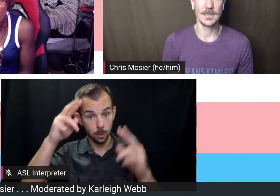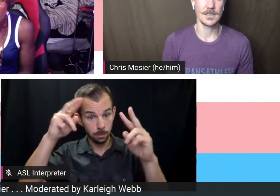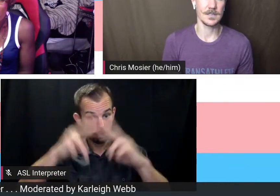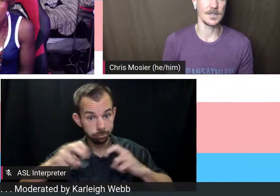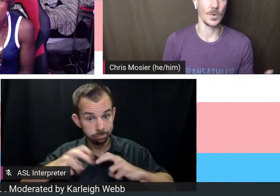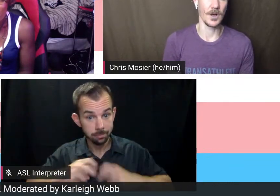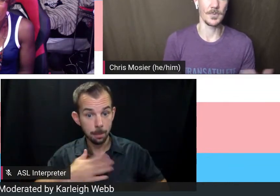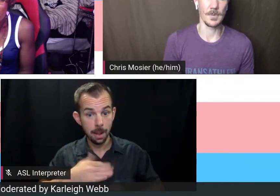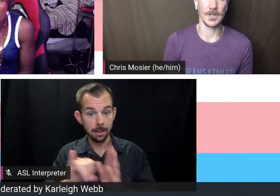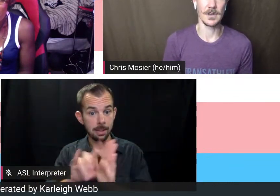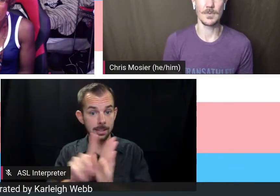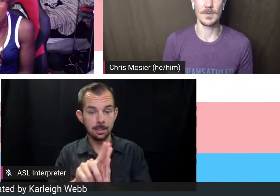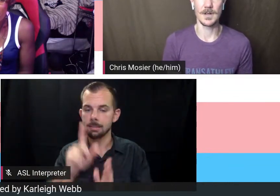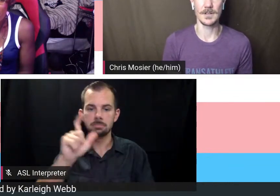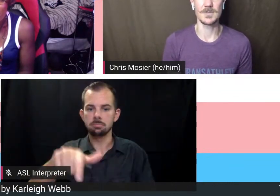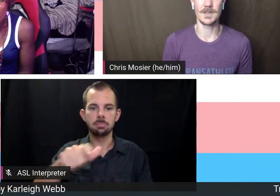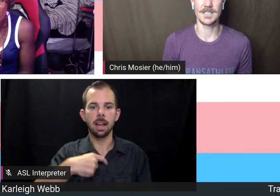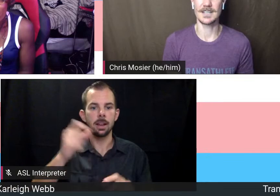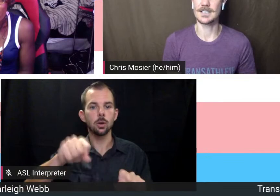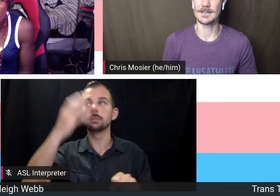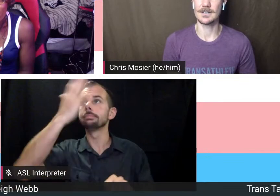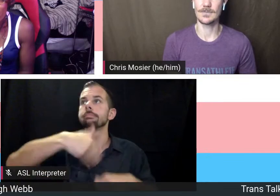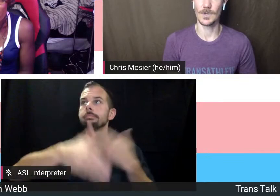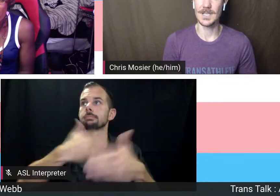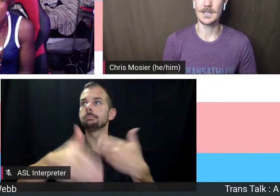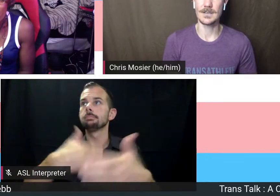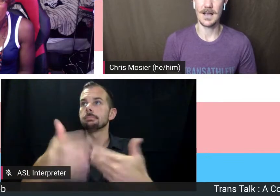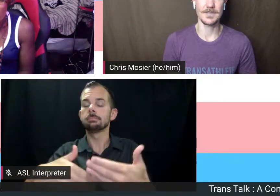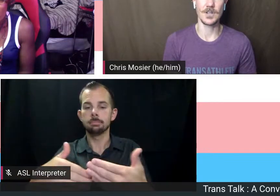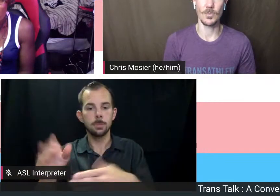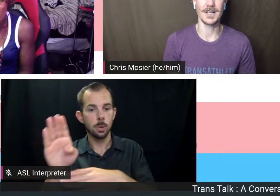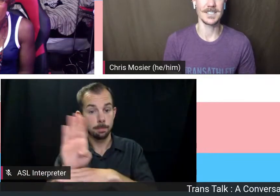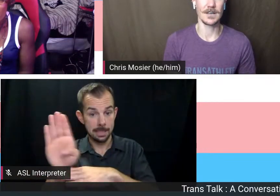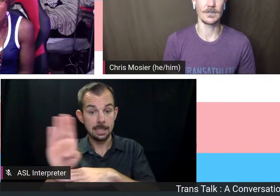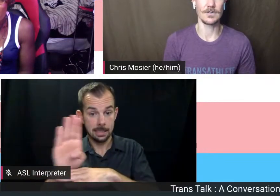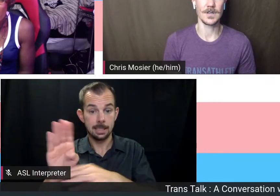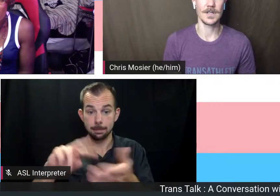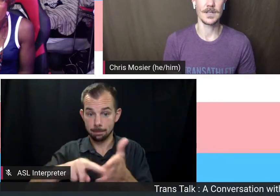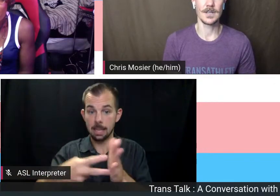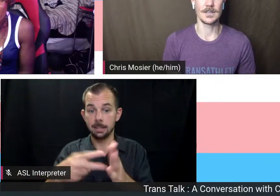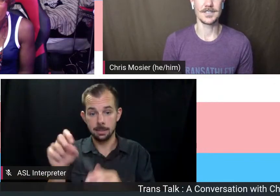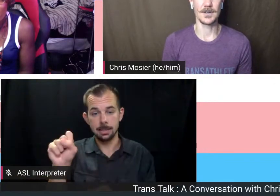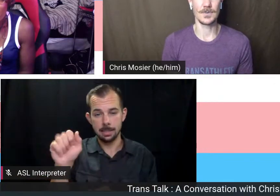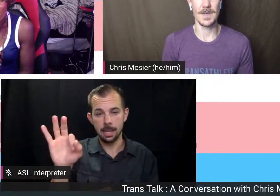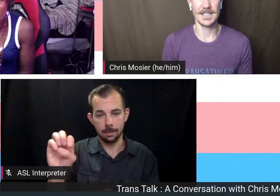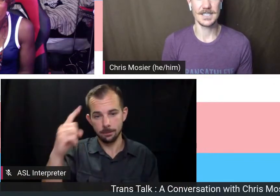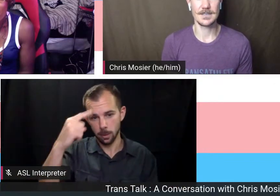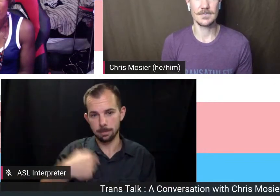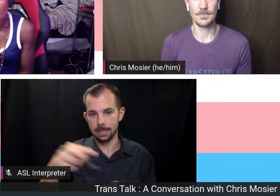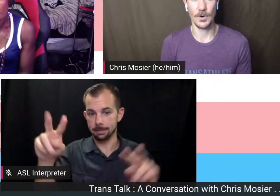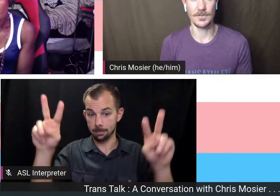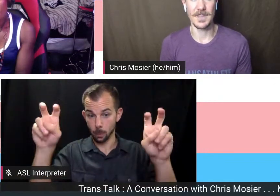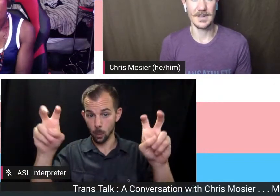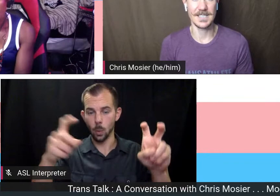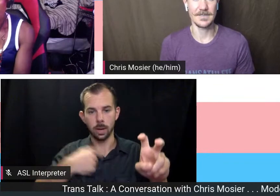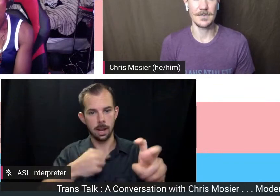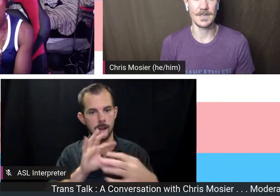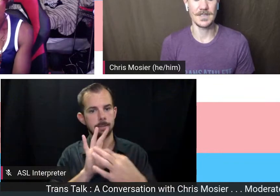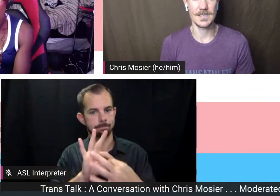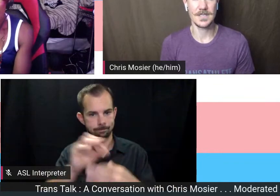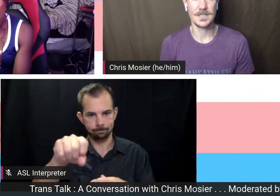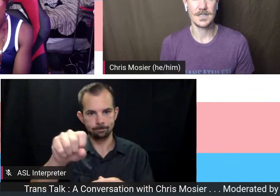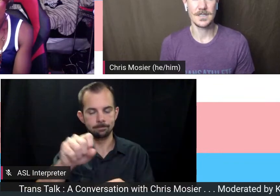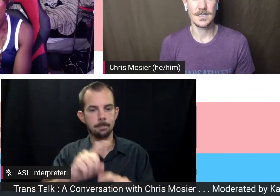like, other people didn't know me, but it also meant I didn't really have to know myself. And so that's part of that